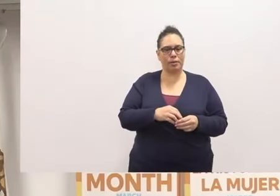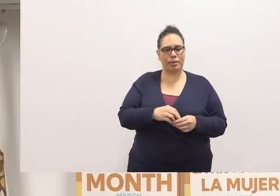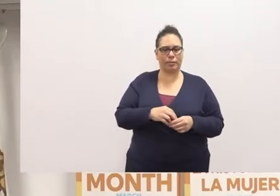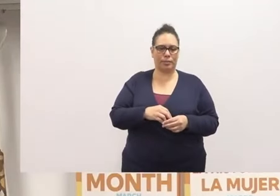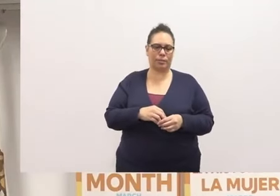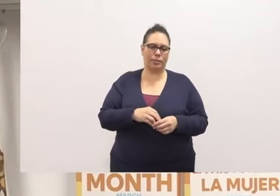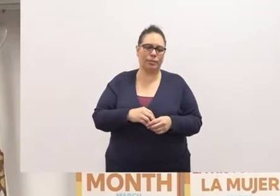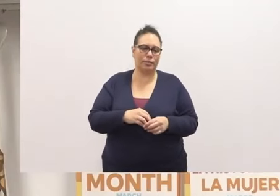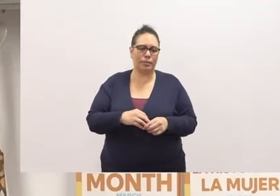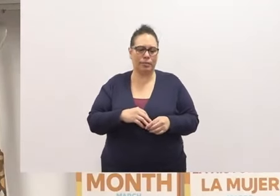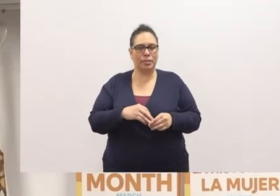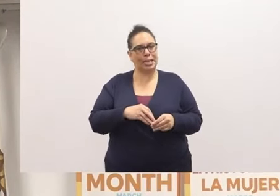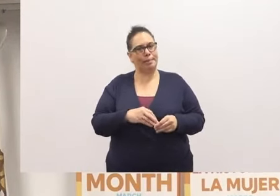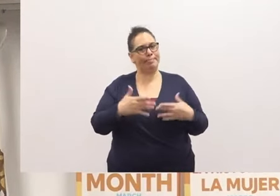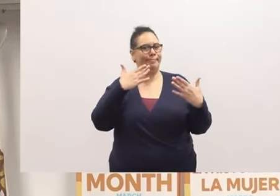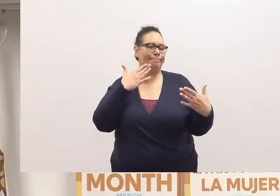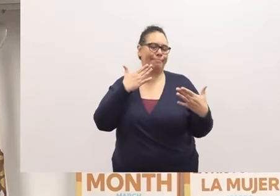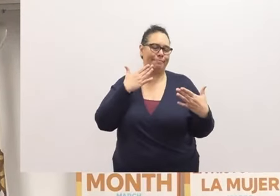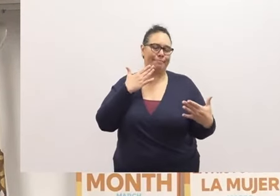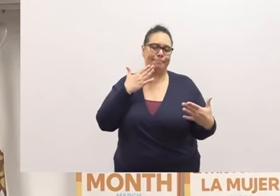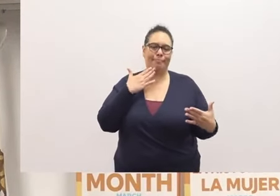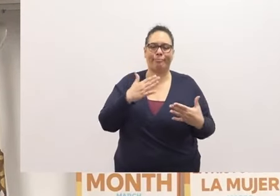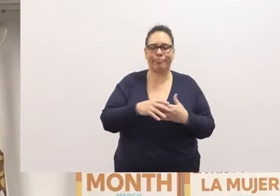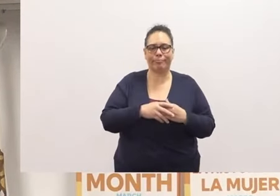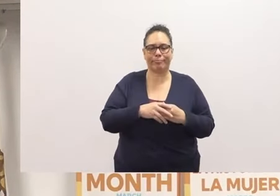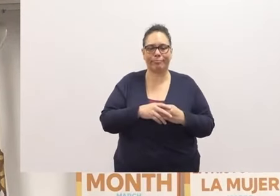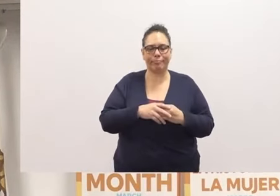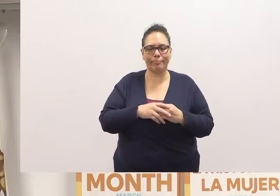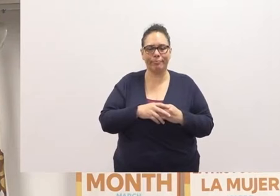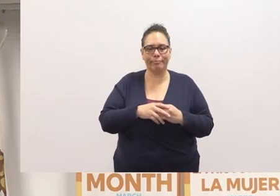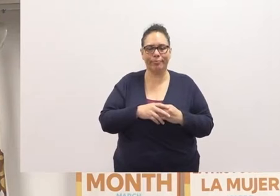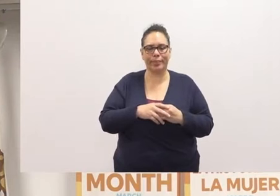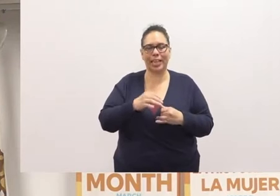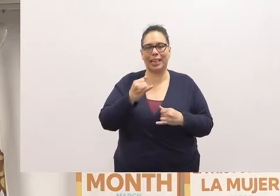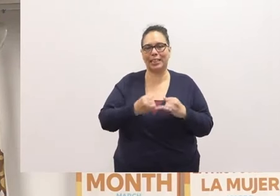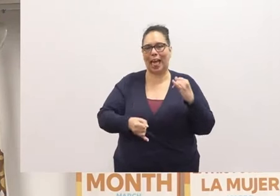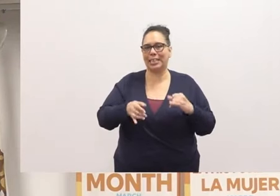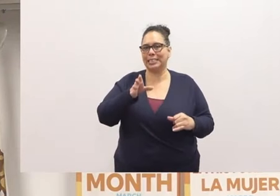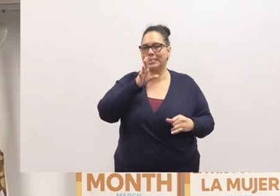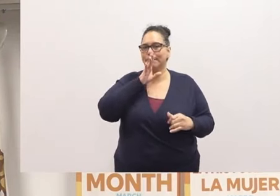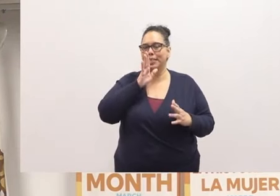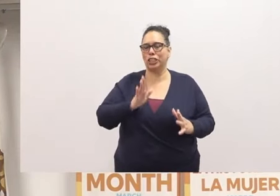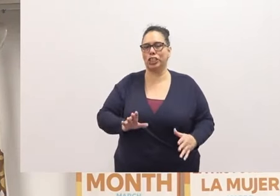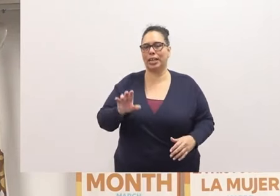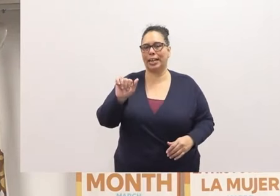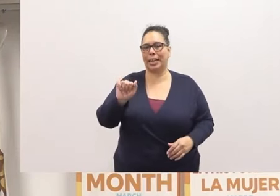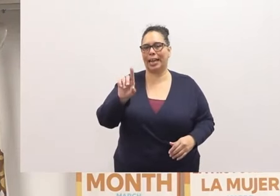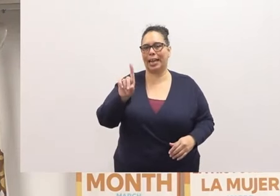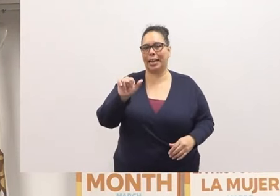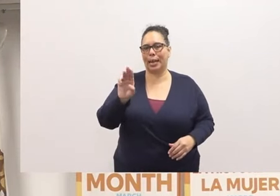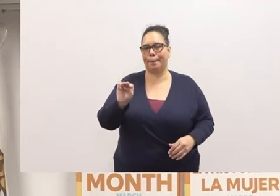Thank you. And our last speaker will be Adam.